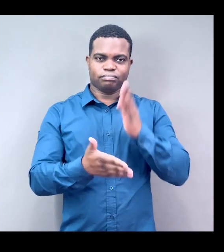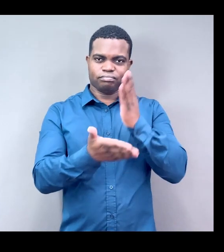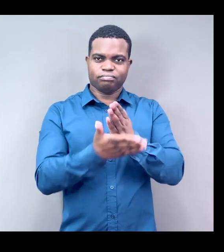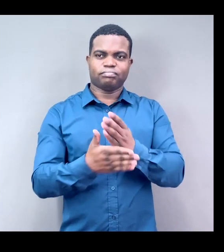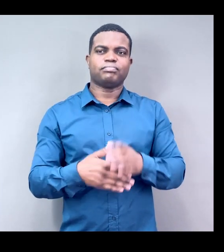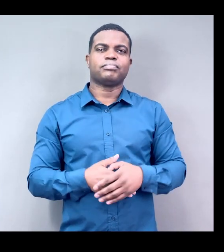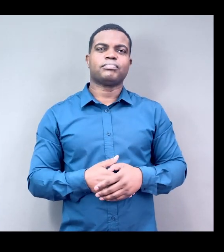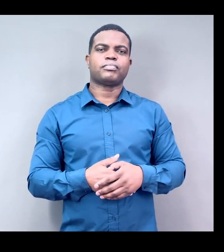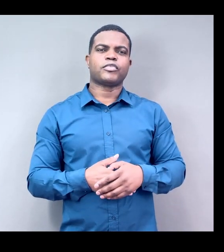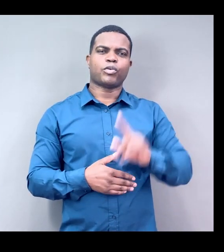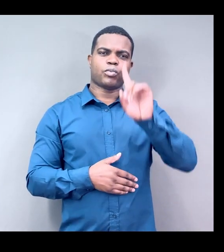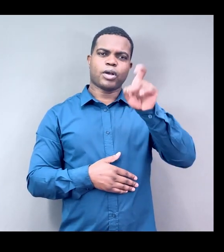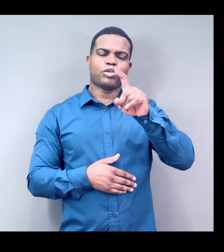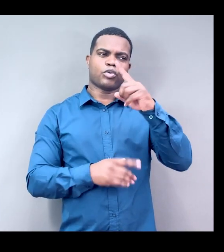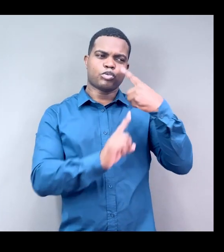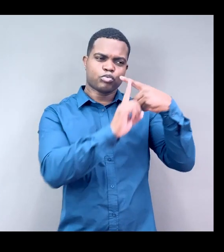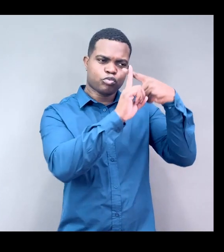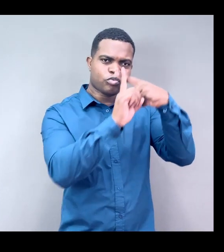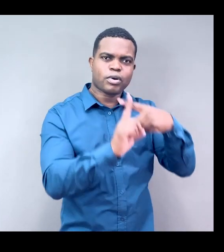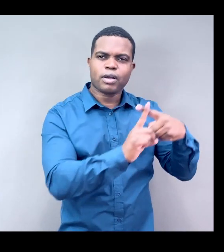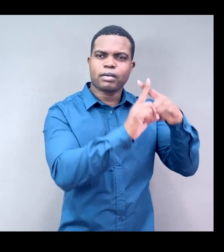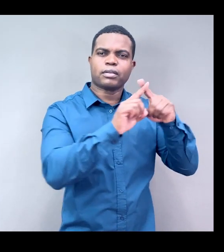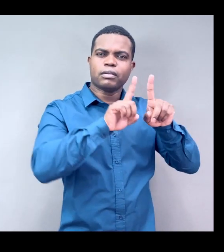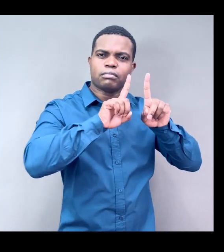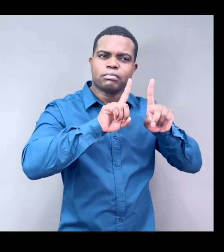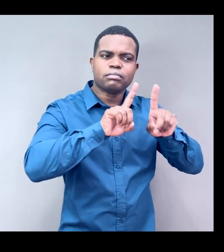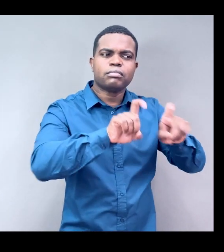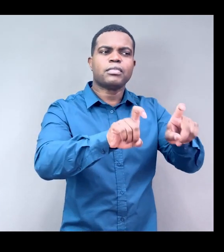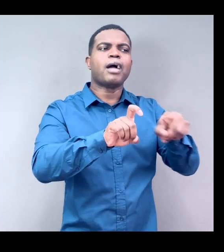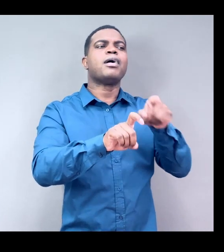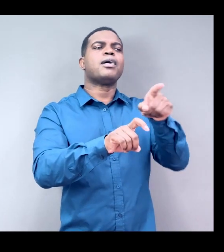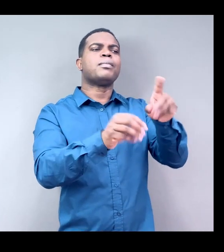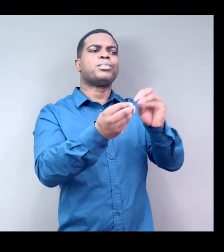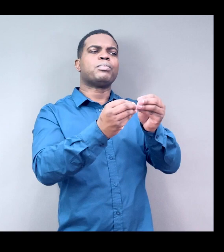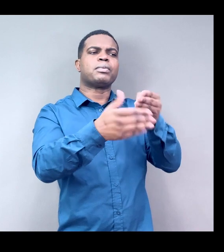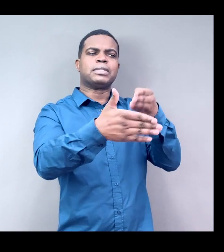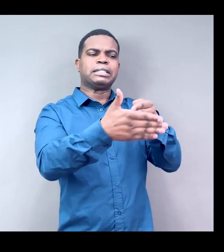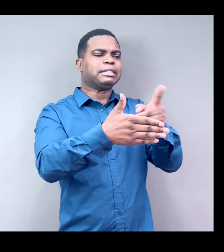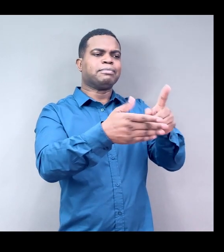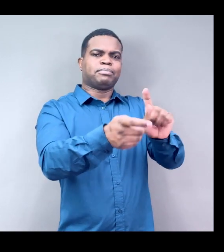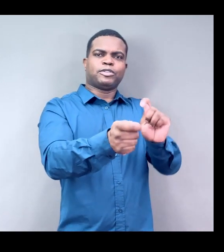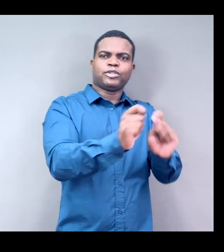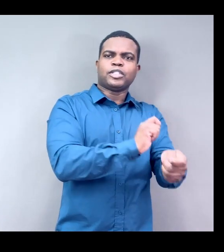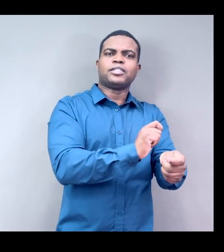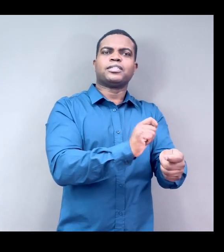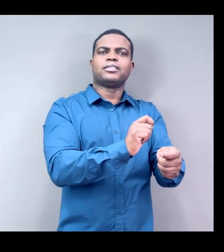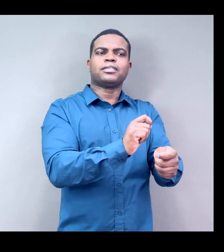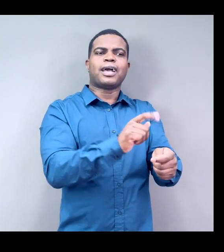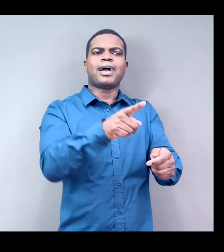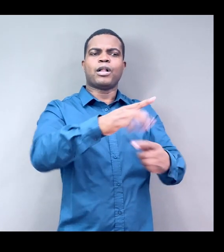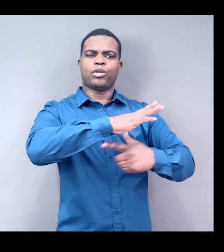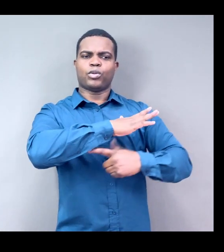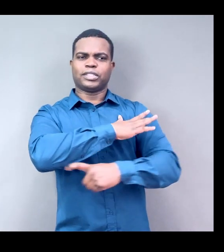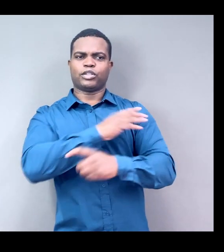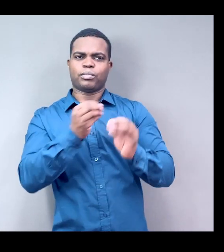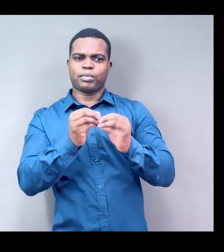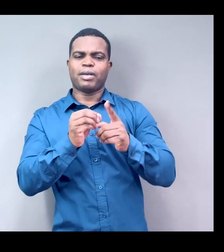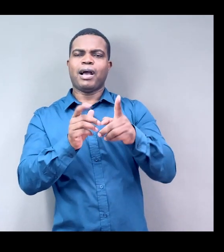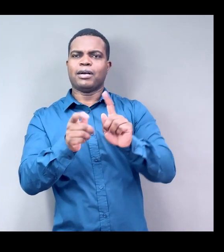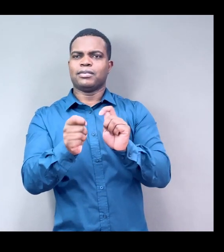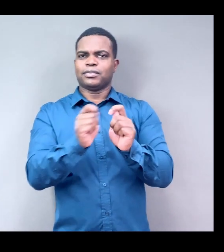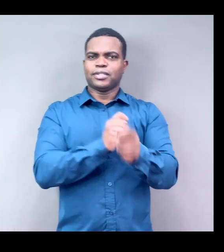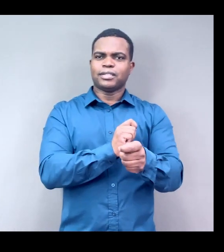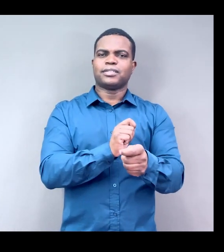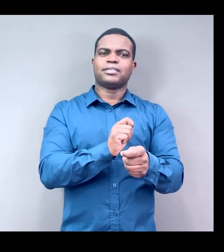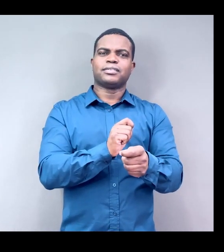measuring it. So it is measurable, because you are going to be checking if it actually addressed physical